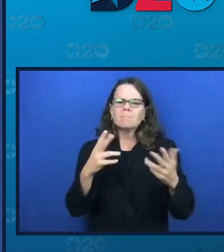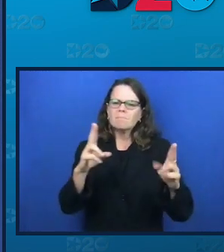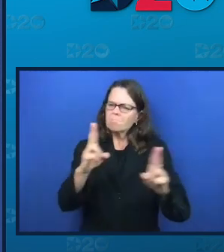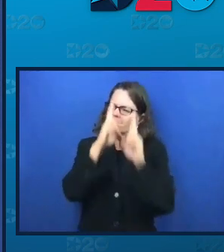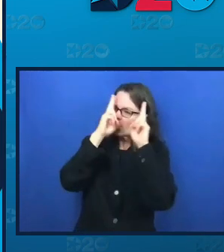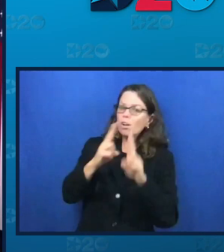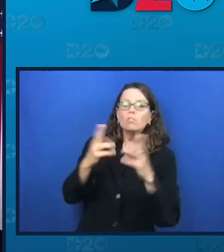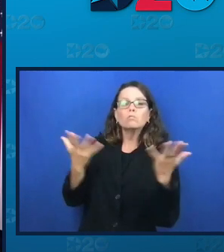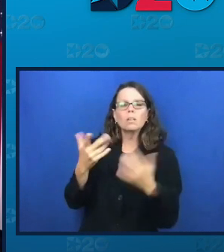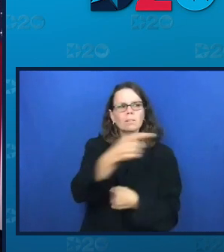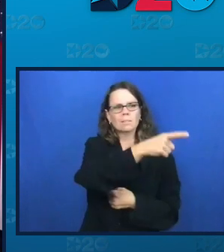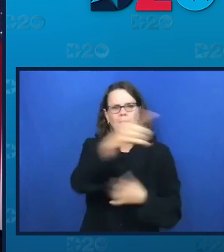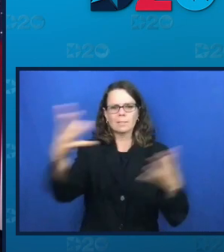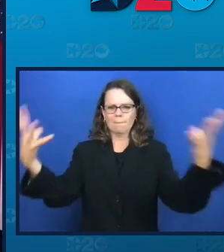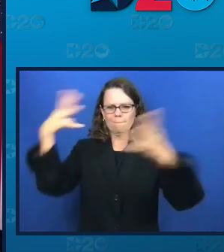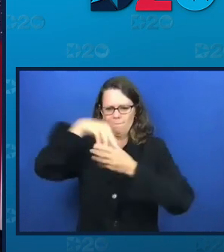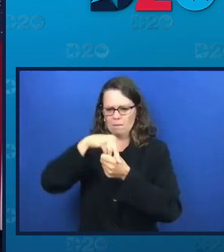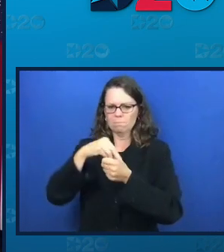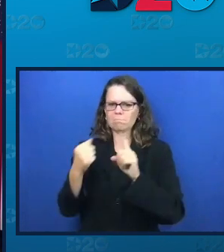Harris.